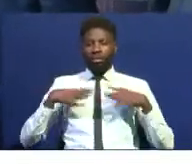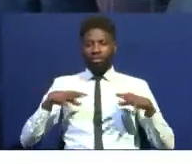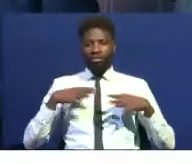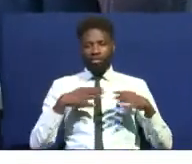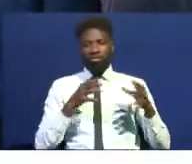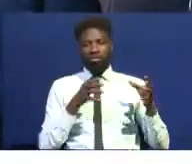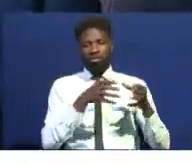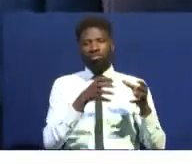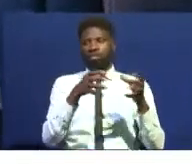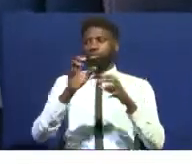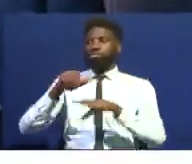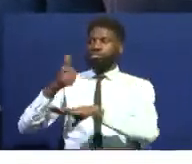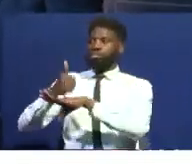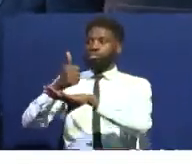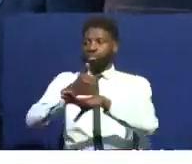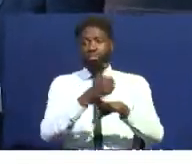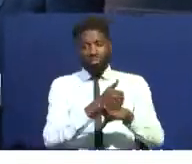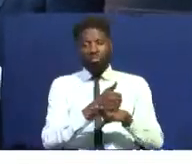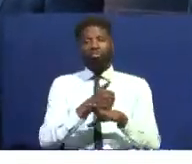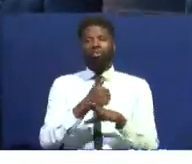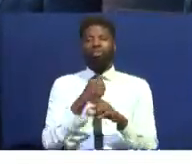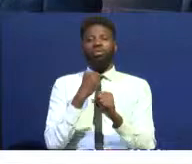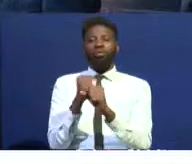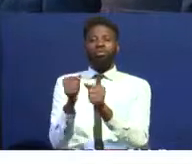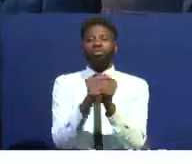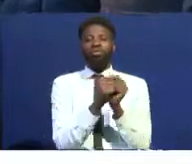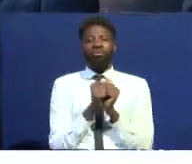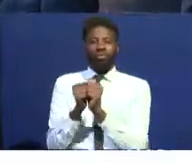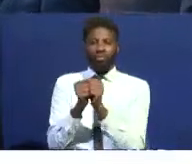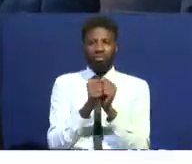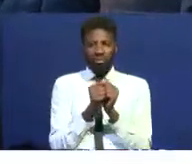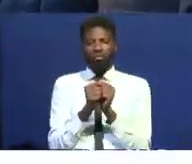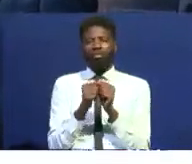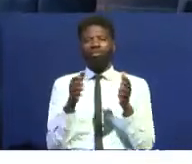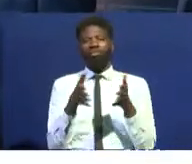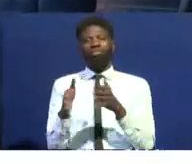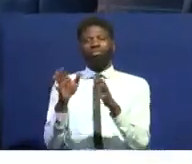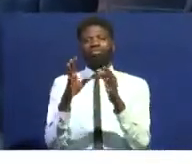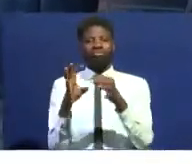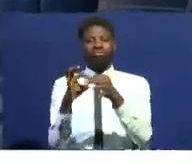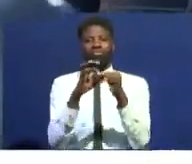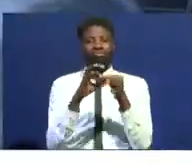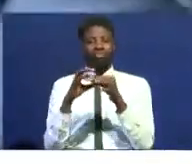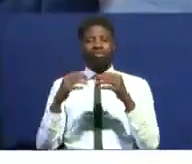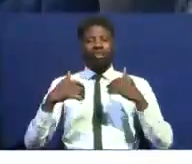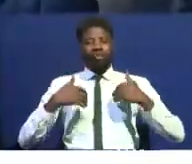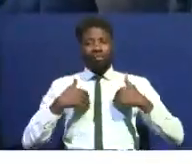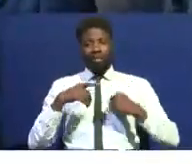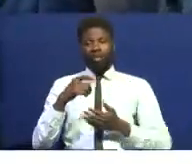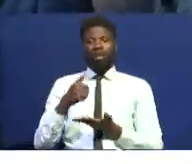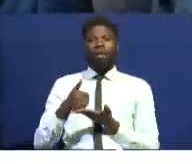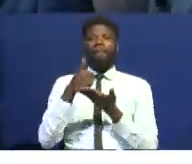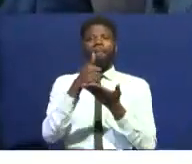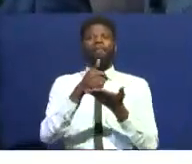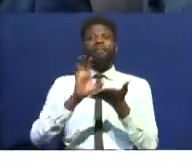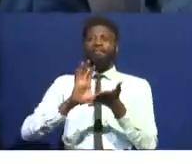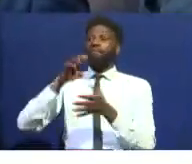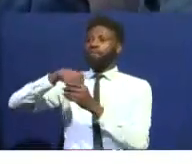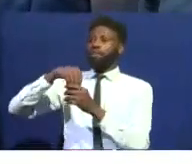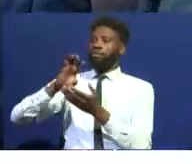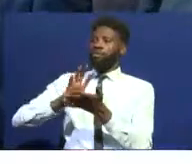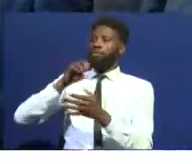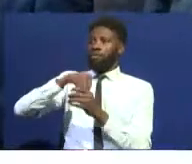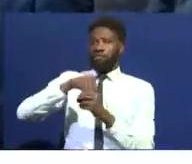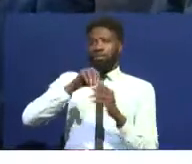together, there will be a greater opportunity for them to be able to synergize. And I think that will make the investments into